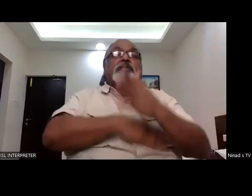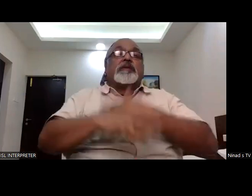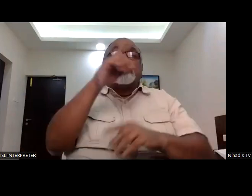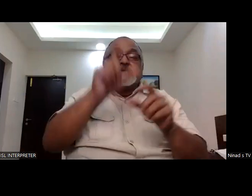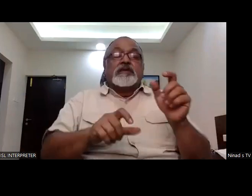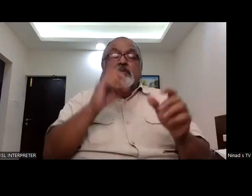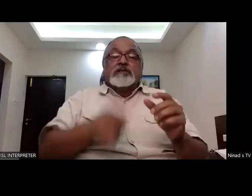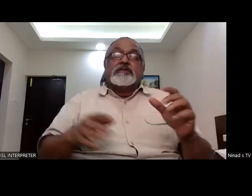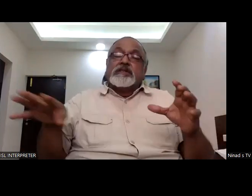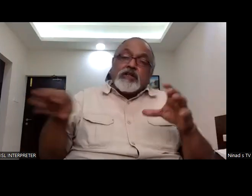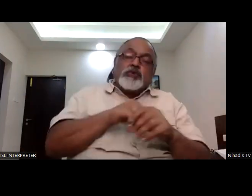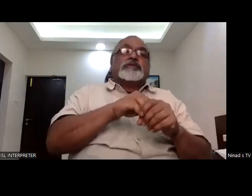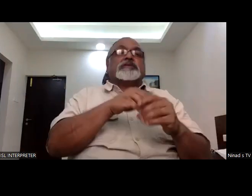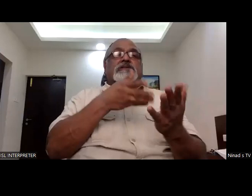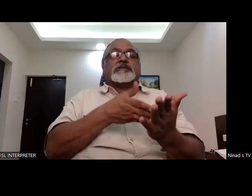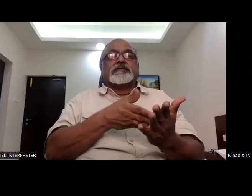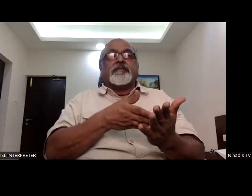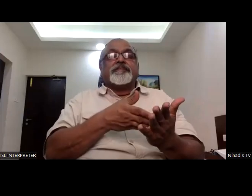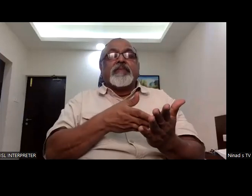this participation is